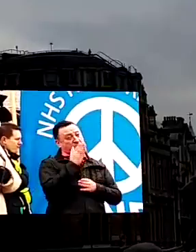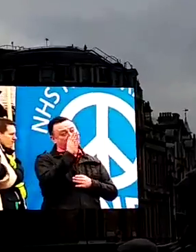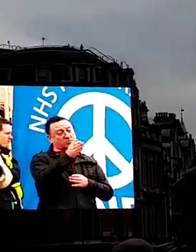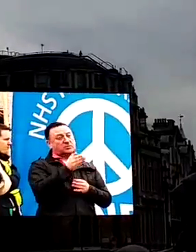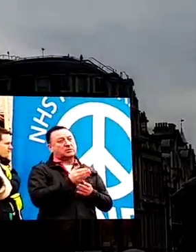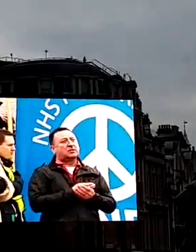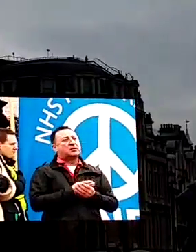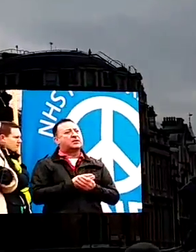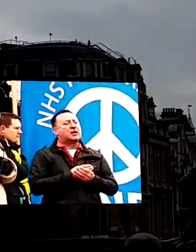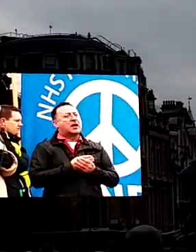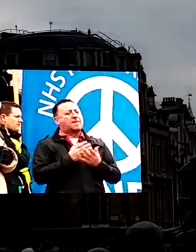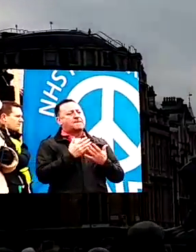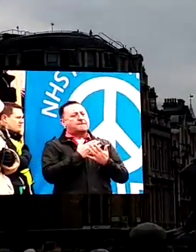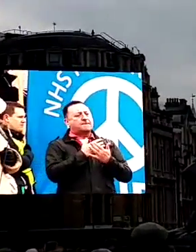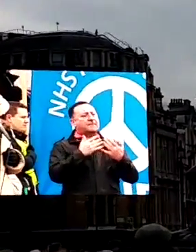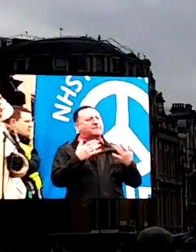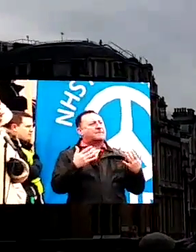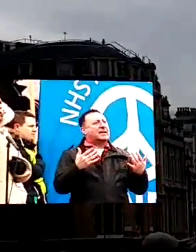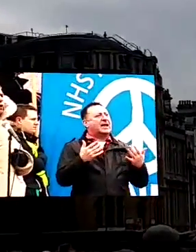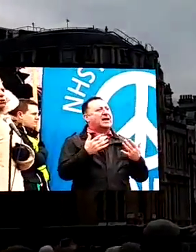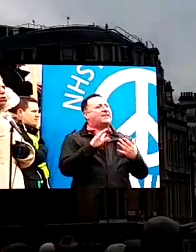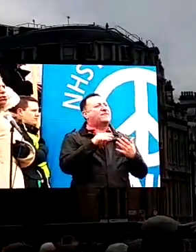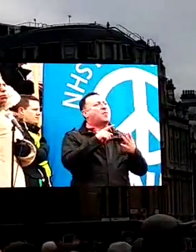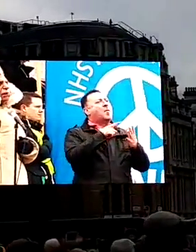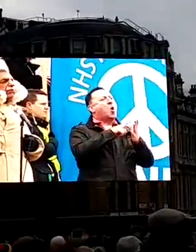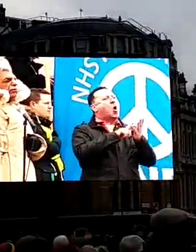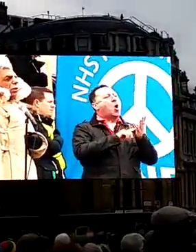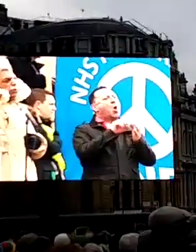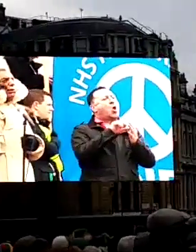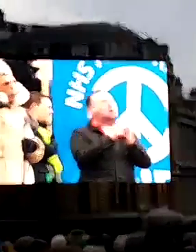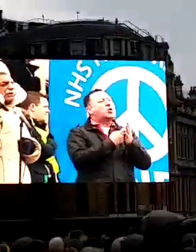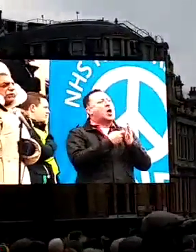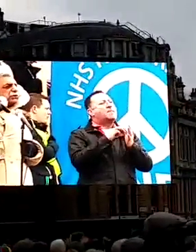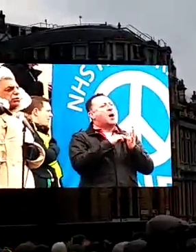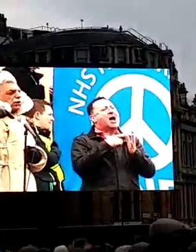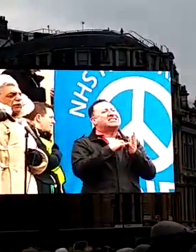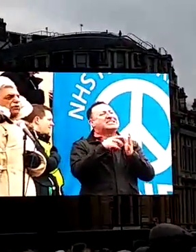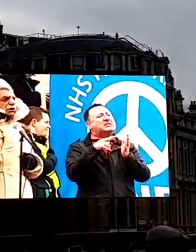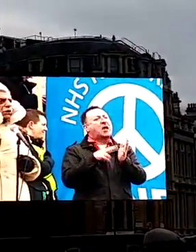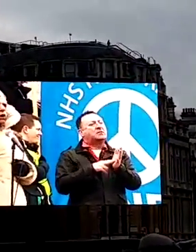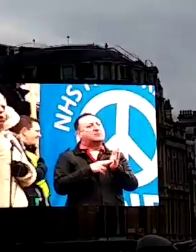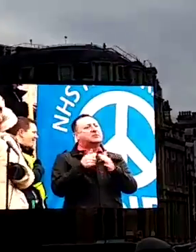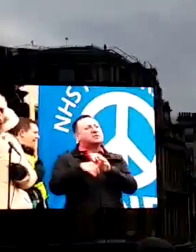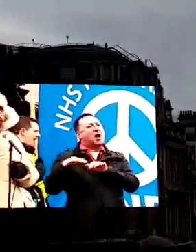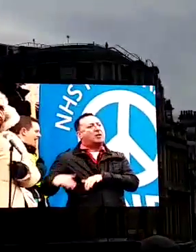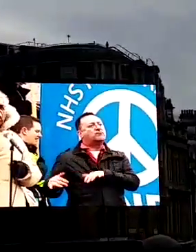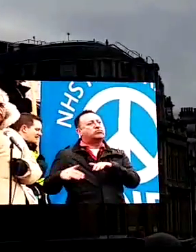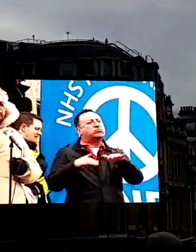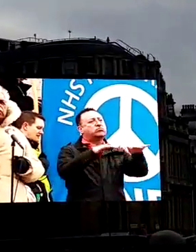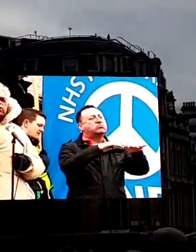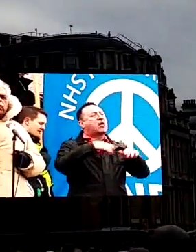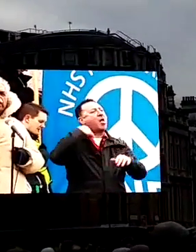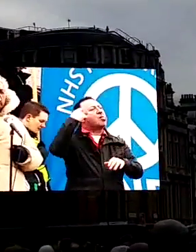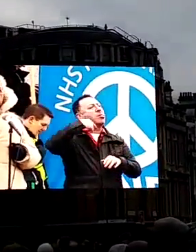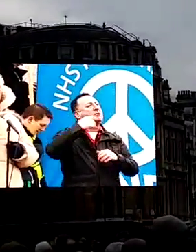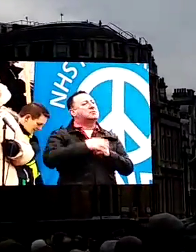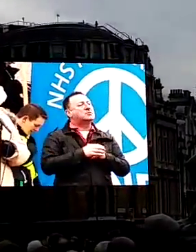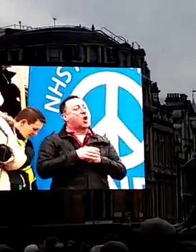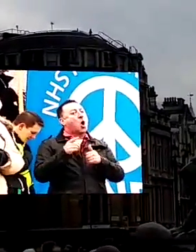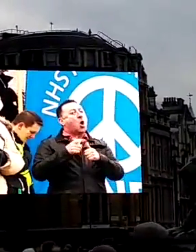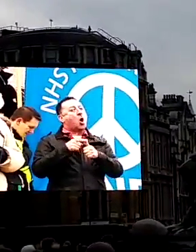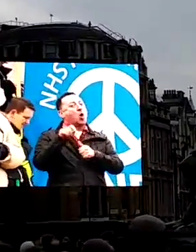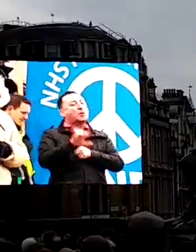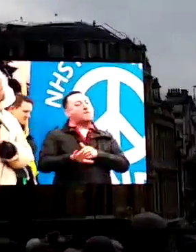1964, huge numbers were coming in from Aldermaston. It used to be from Aldermaston to London. Aldermaston is where they